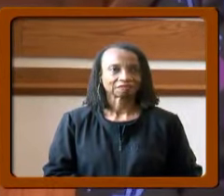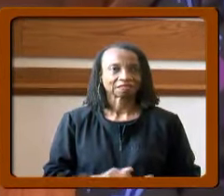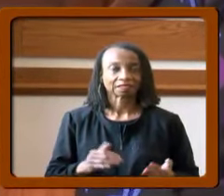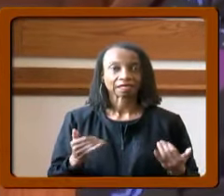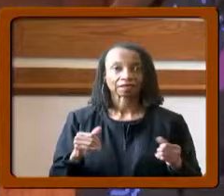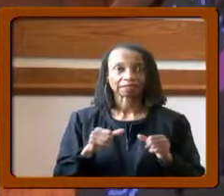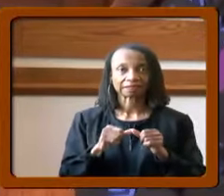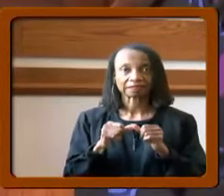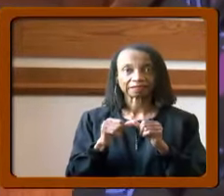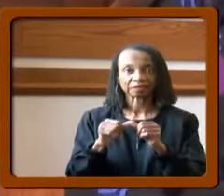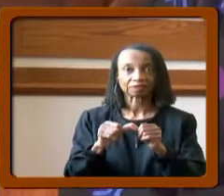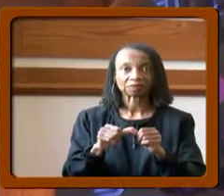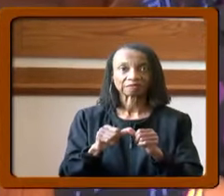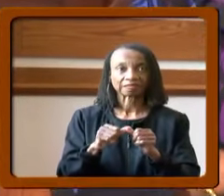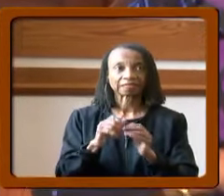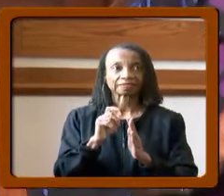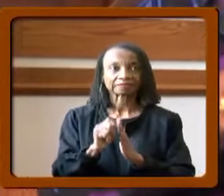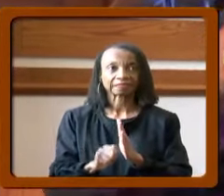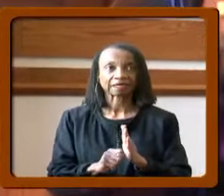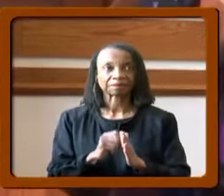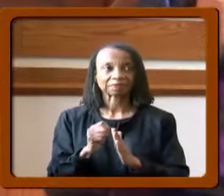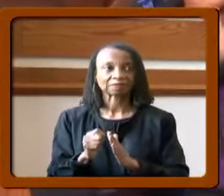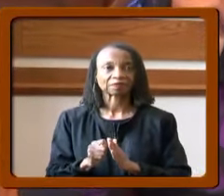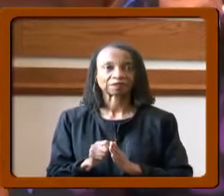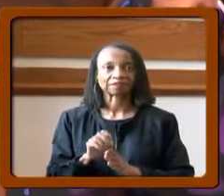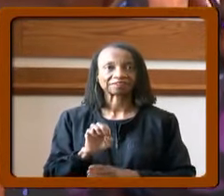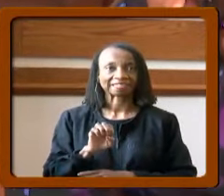Continuing now in this season of Eastertide,